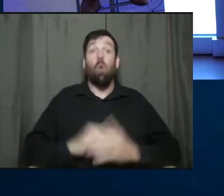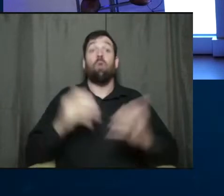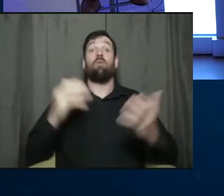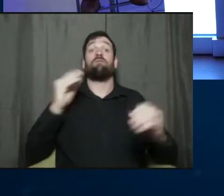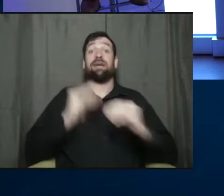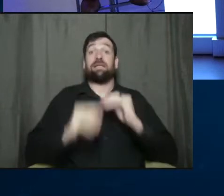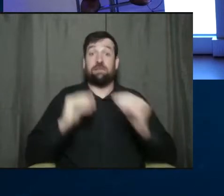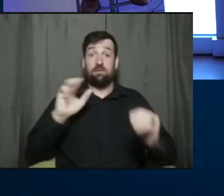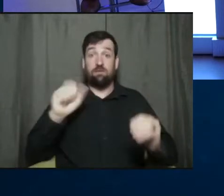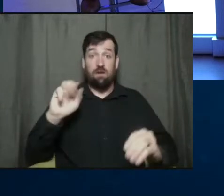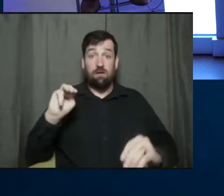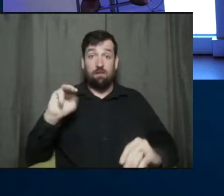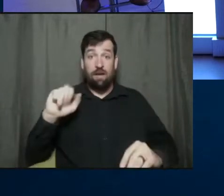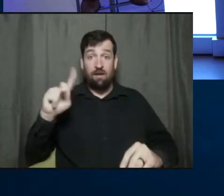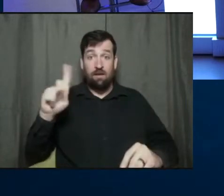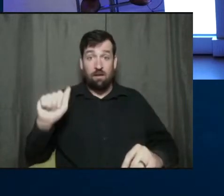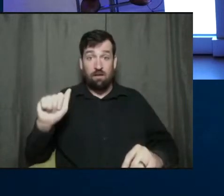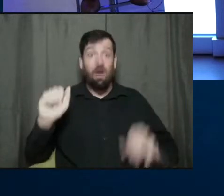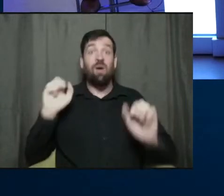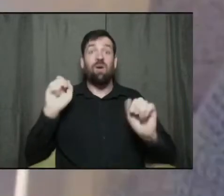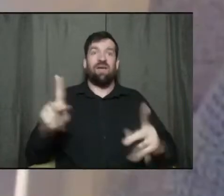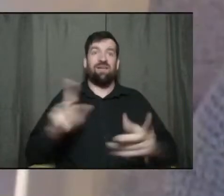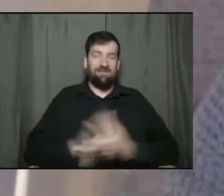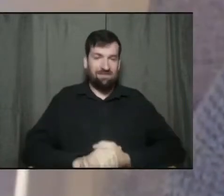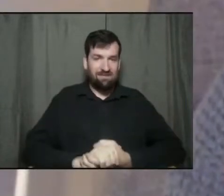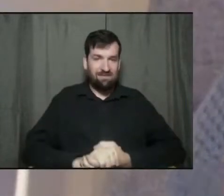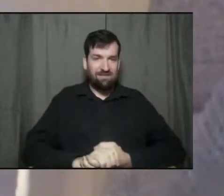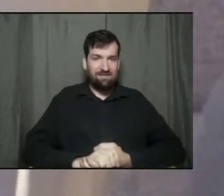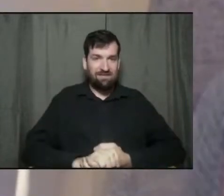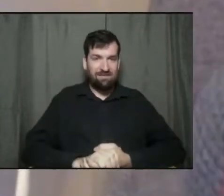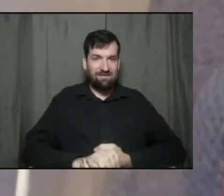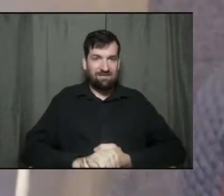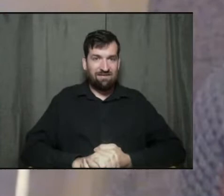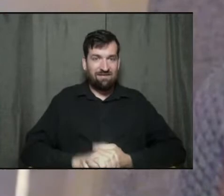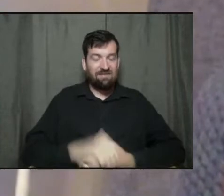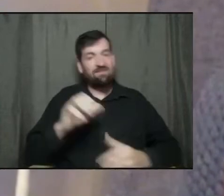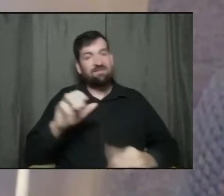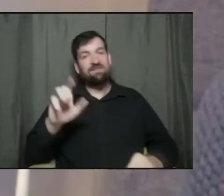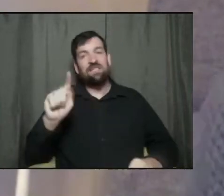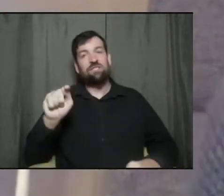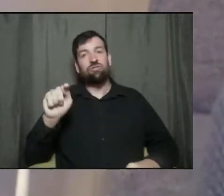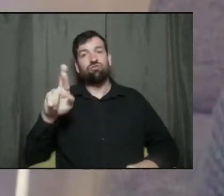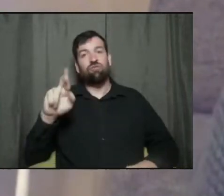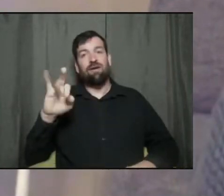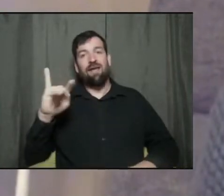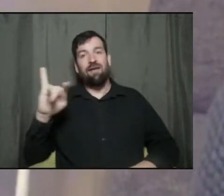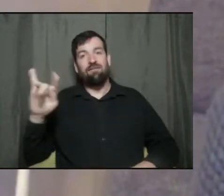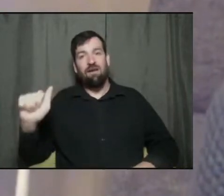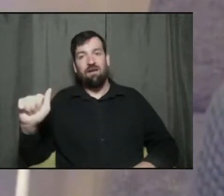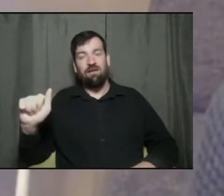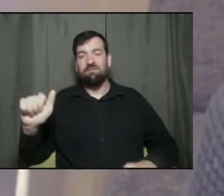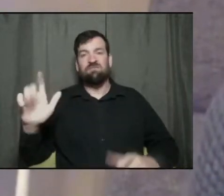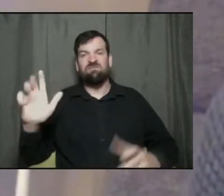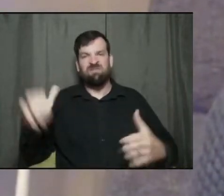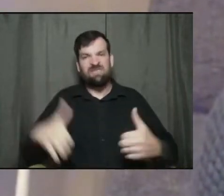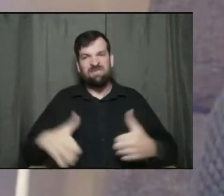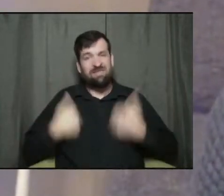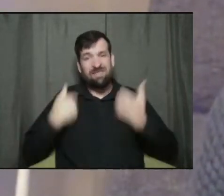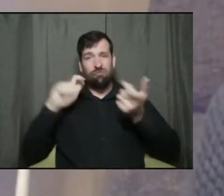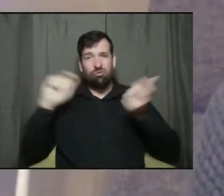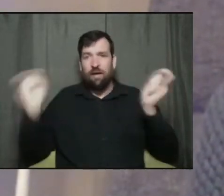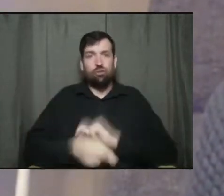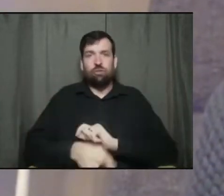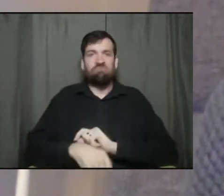Amanda. Okay. There we go. Yeah, Trikafta has been a life changer for me. I never would have expected